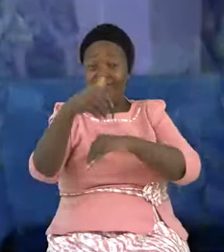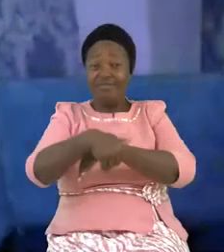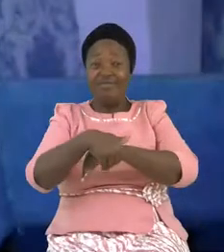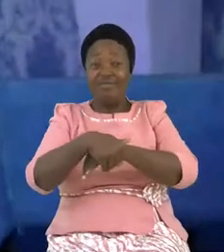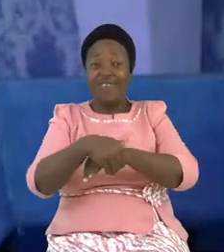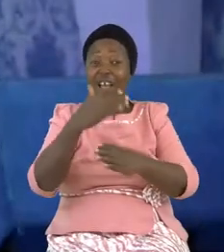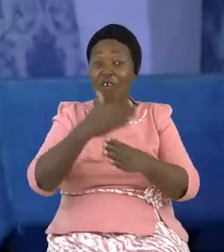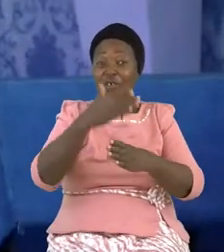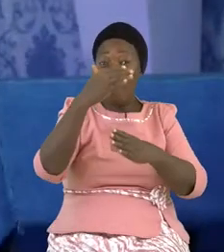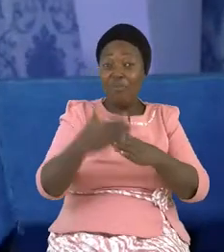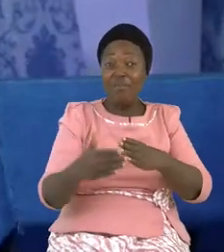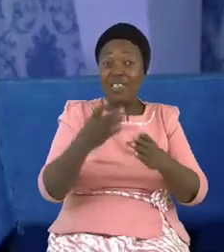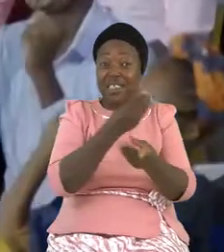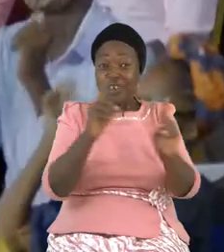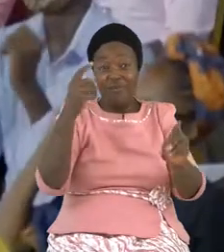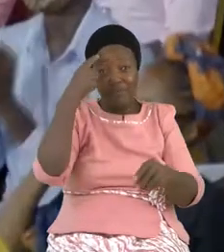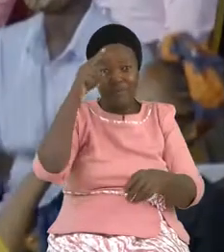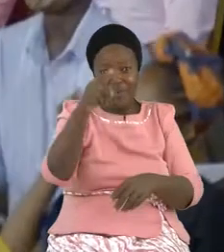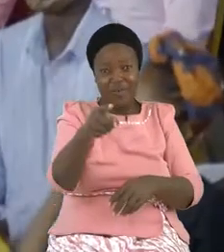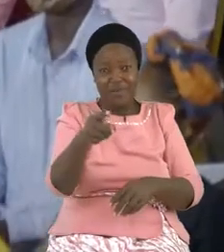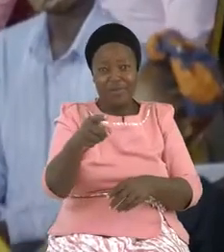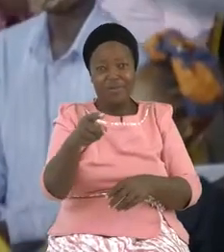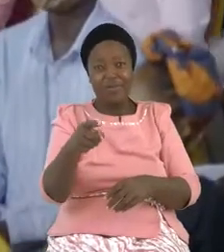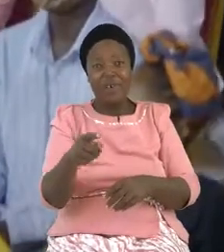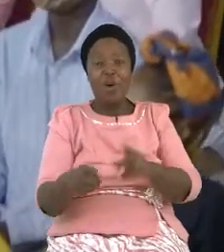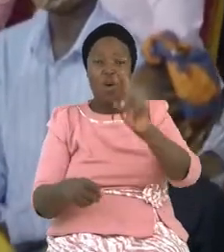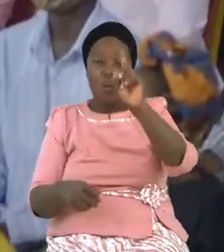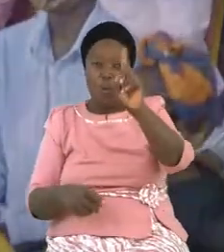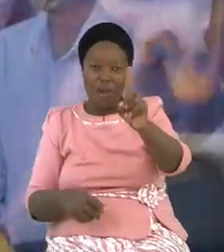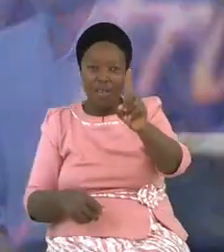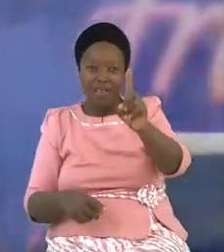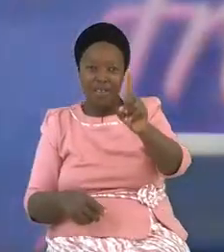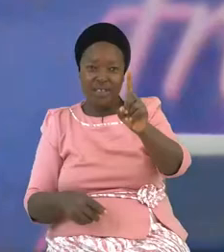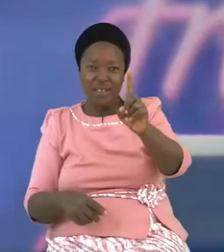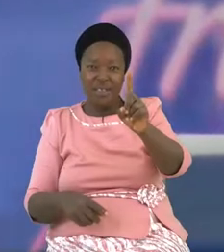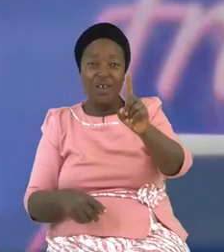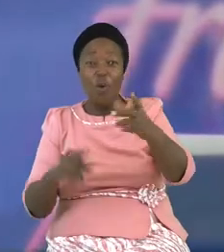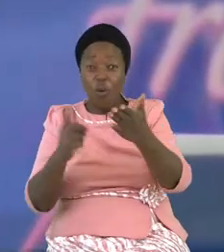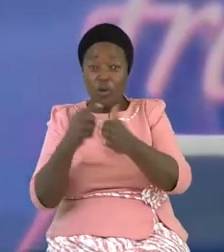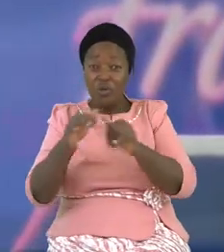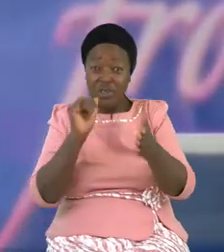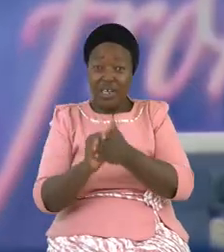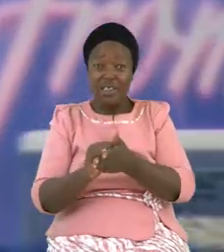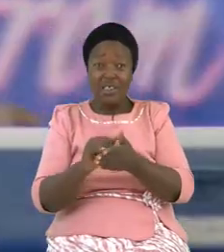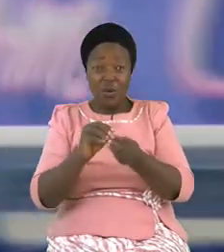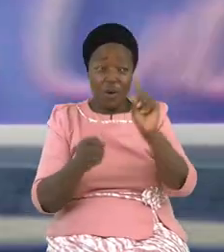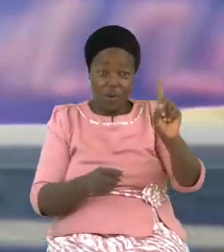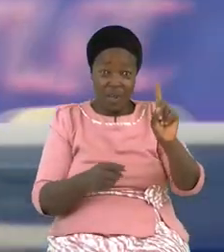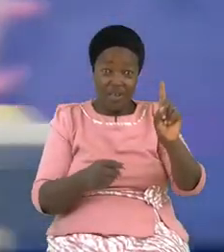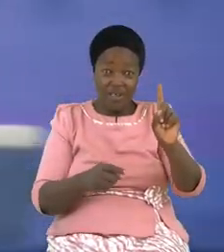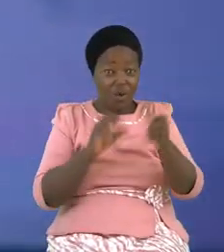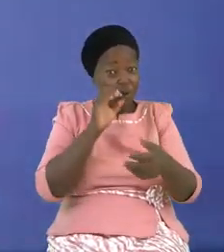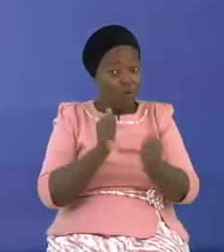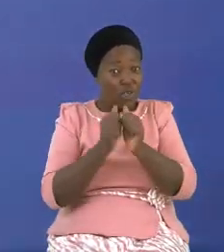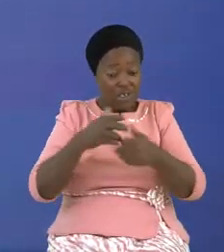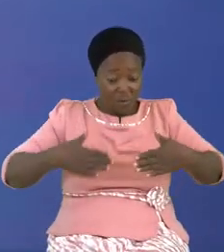total deliverance for you. One, he'll do that one. Don't run away yet. And two, he will